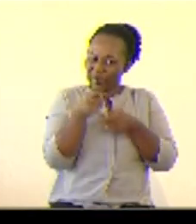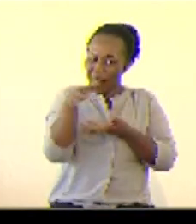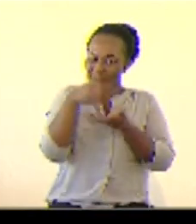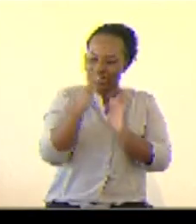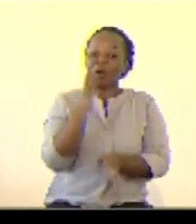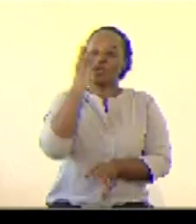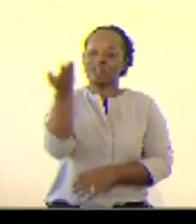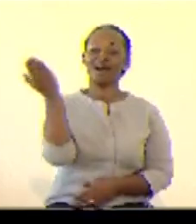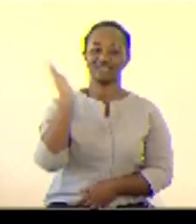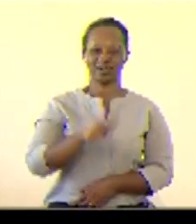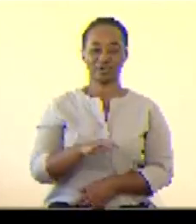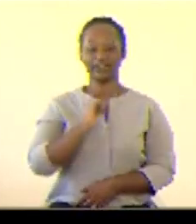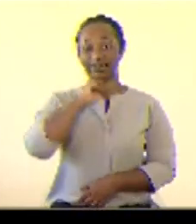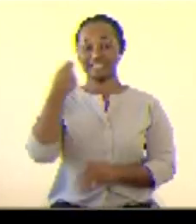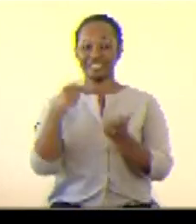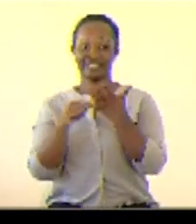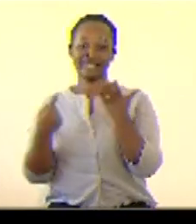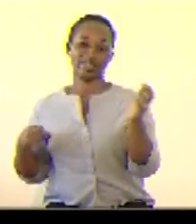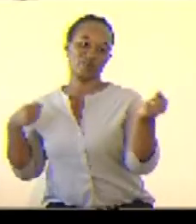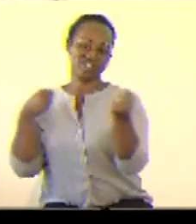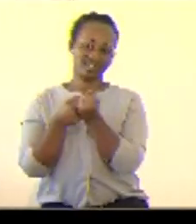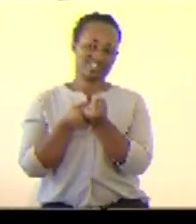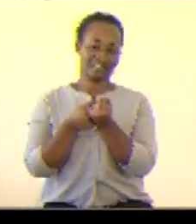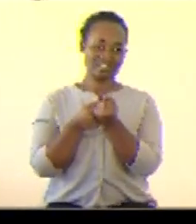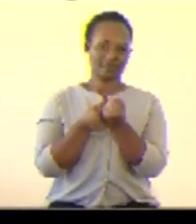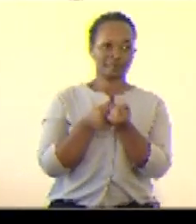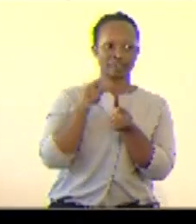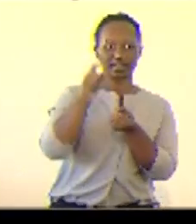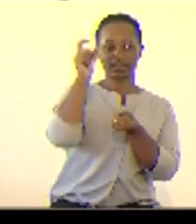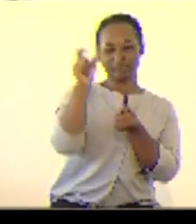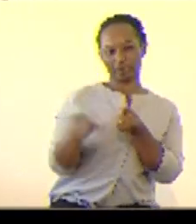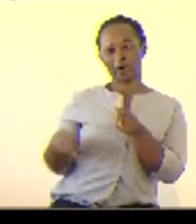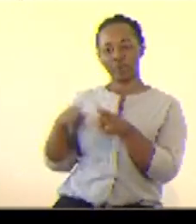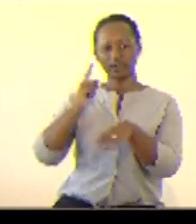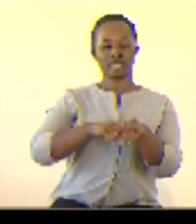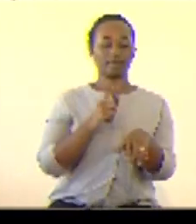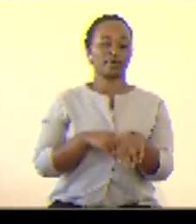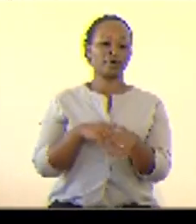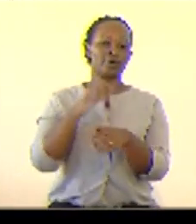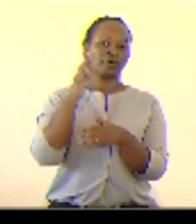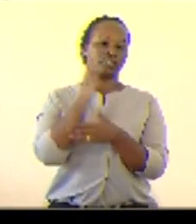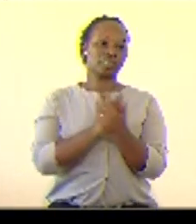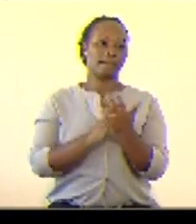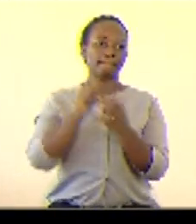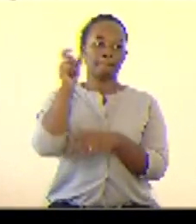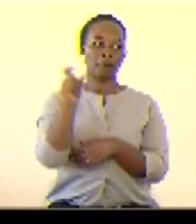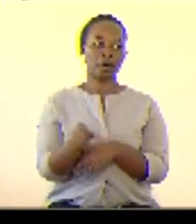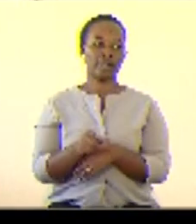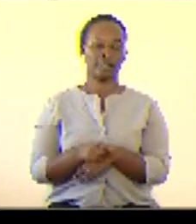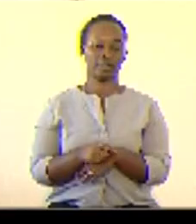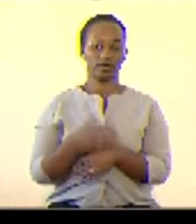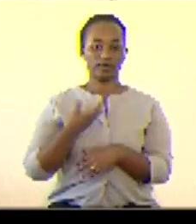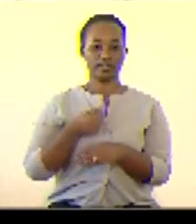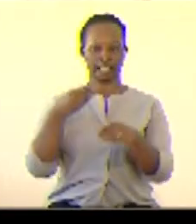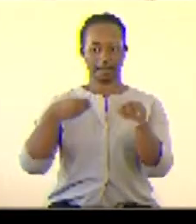like technical assistance. Like these people of maybe start time. Someone has bought some